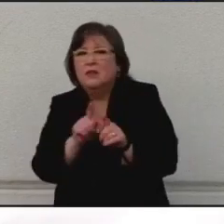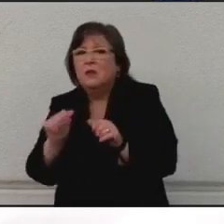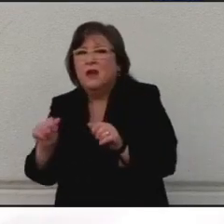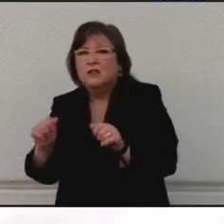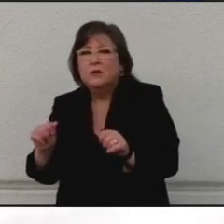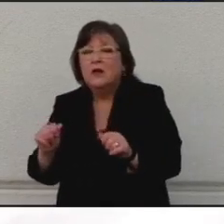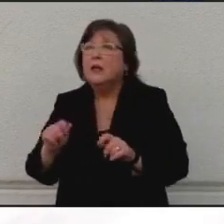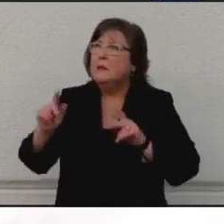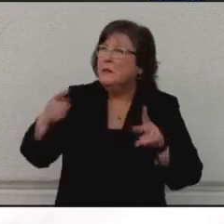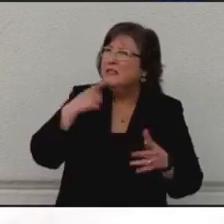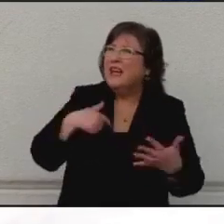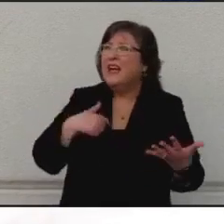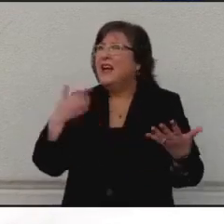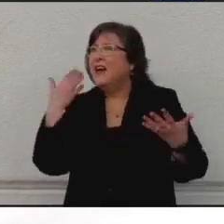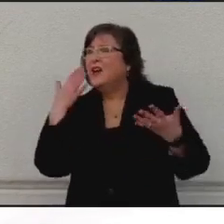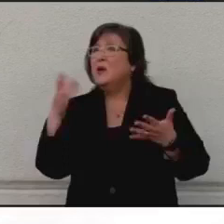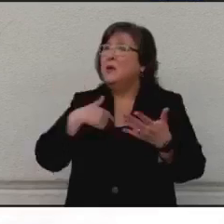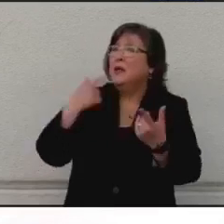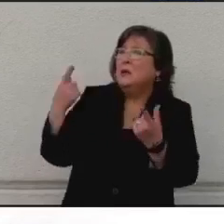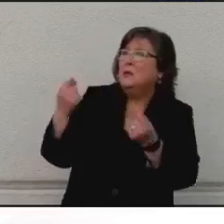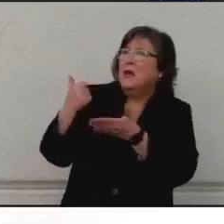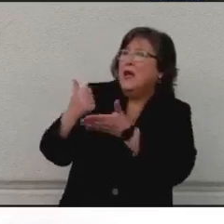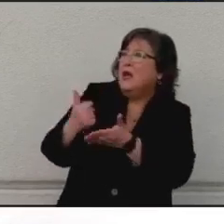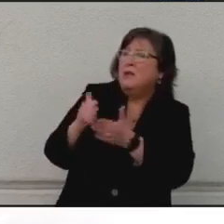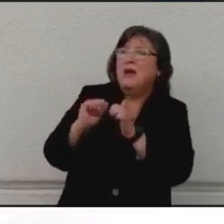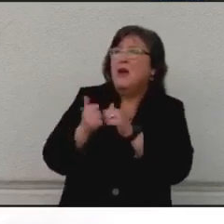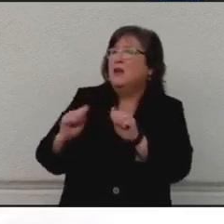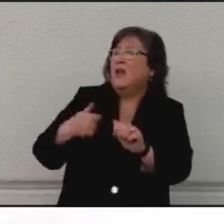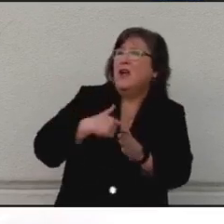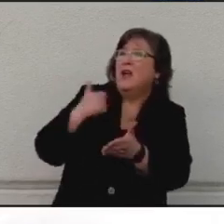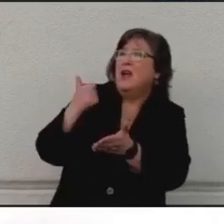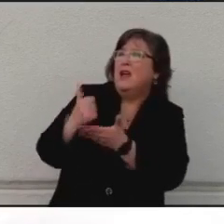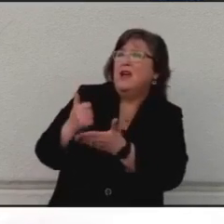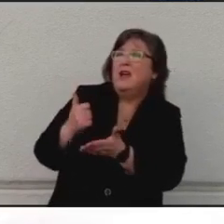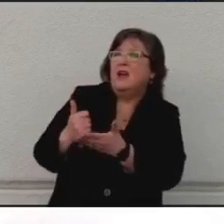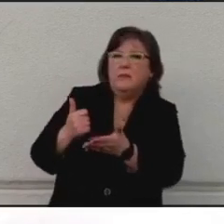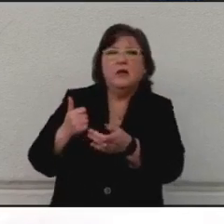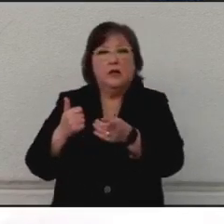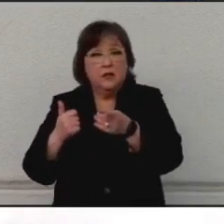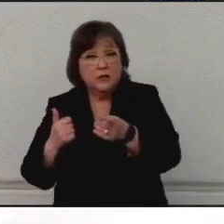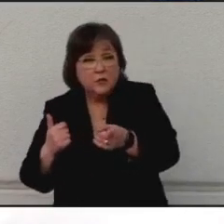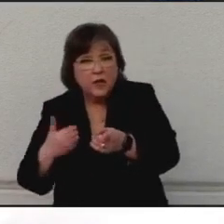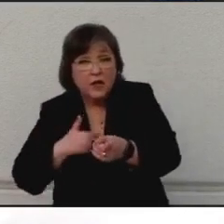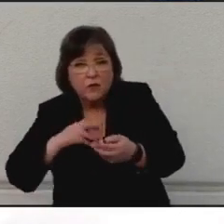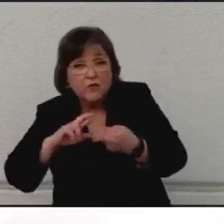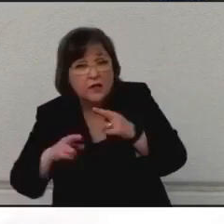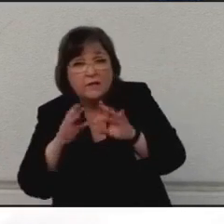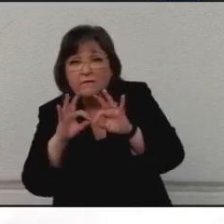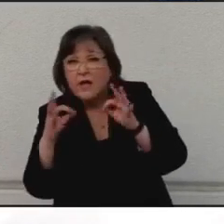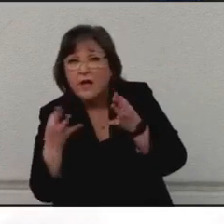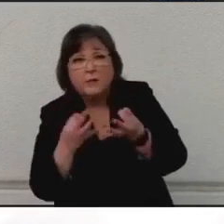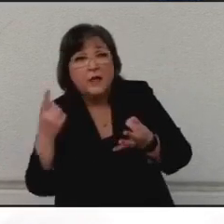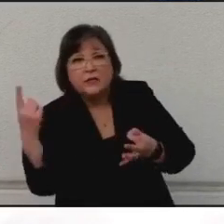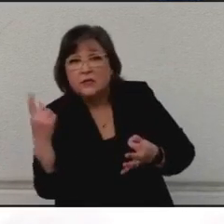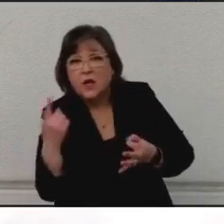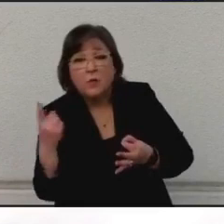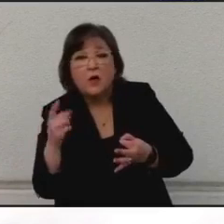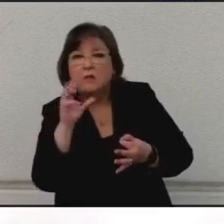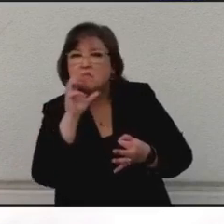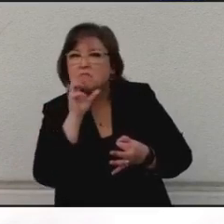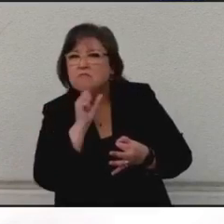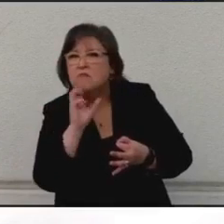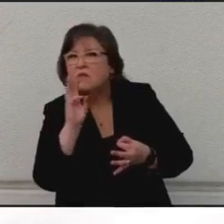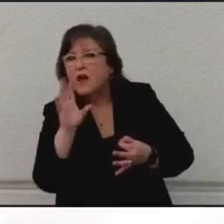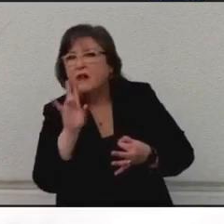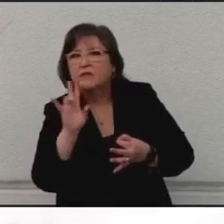relatives that are in the age group that can be vaccinated, call them up. Last night I walked downtown. I